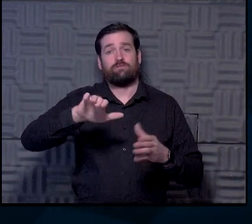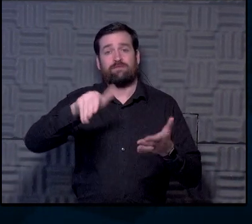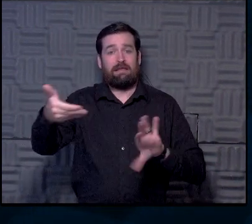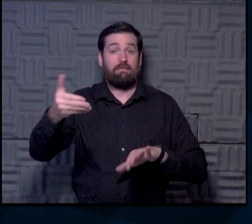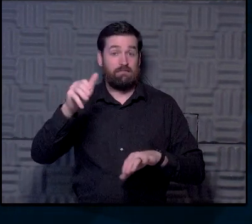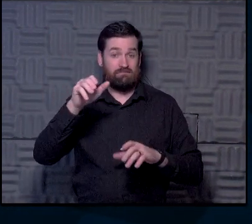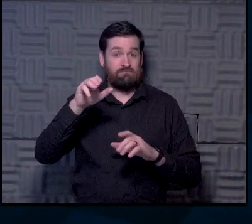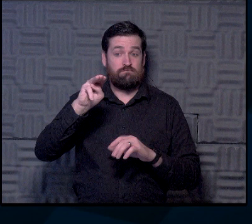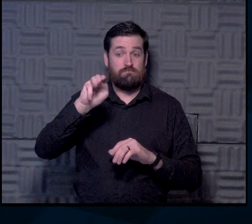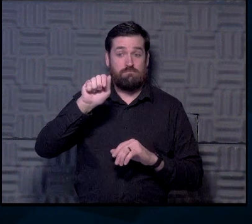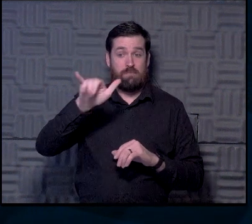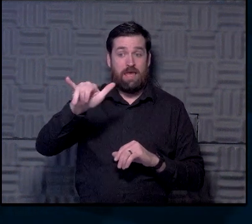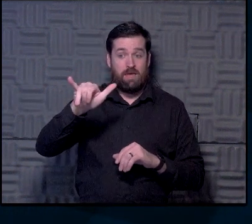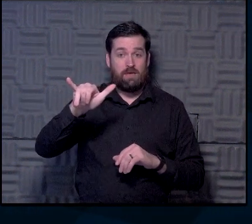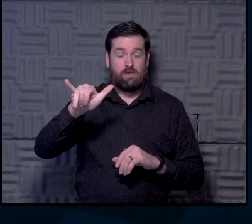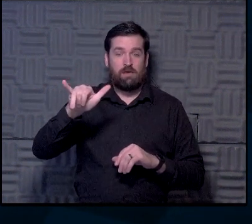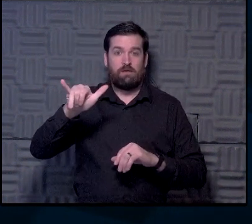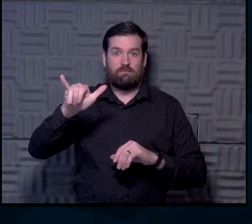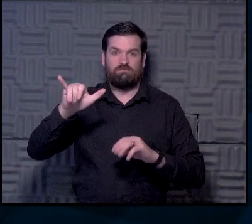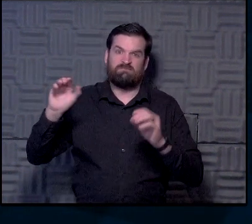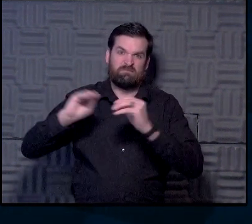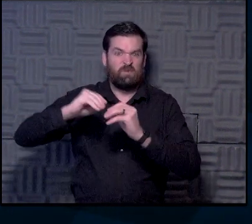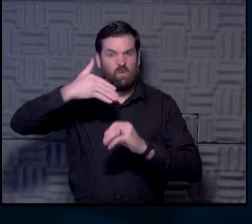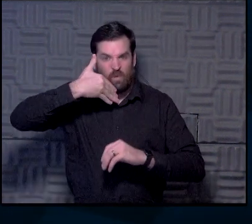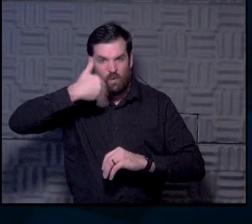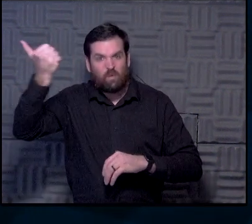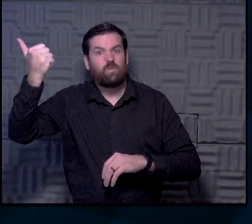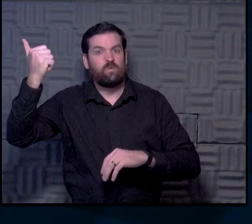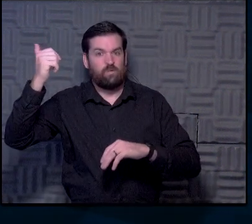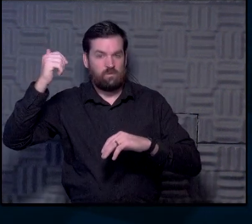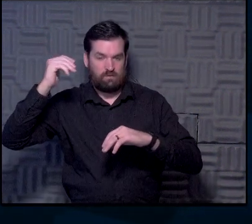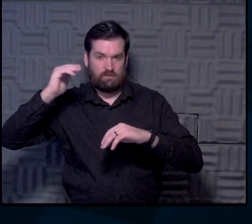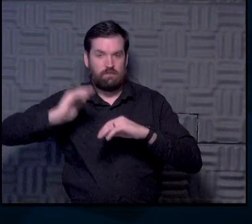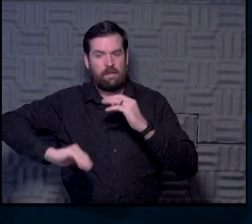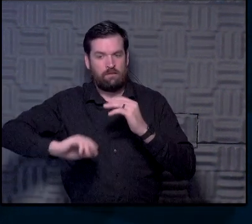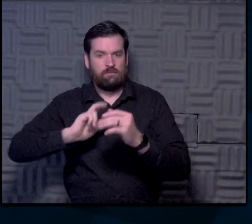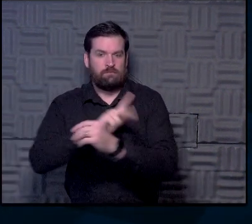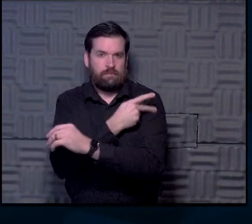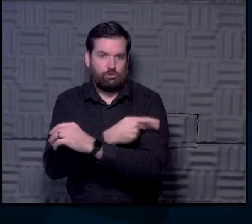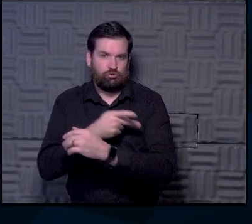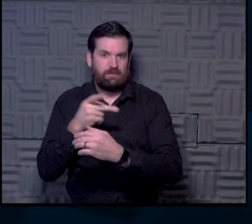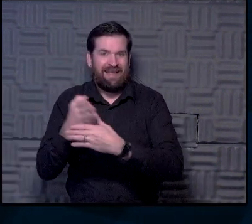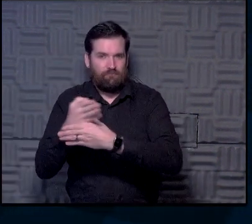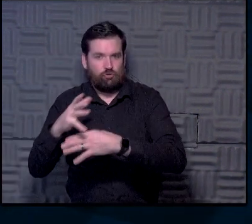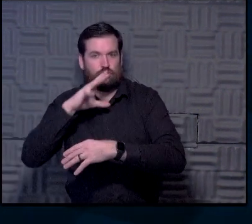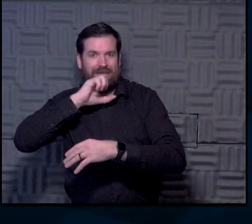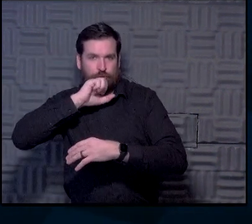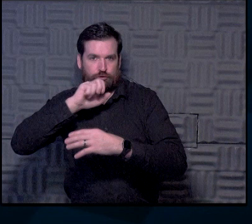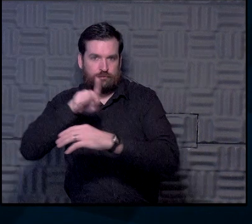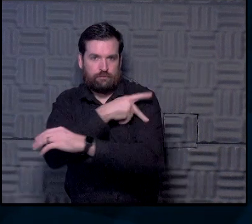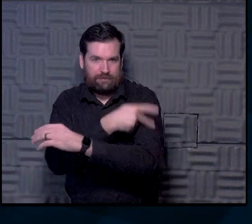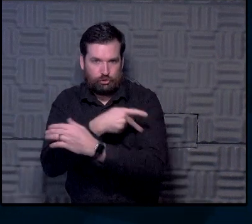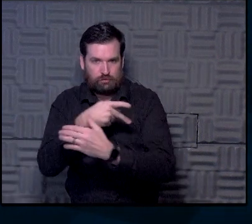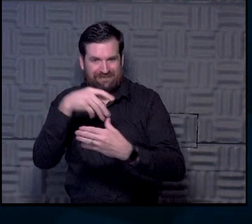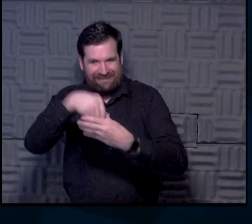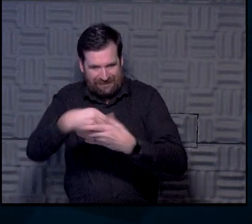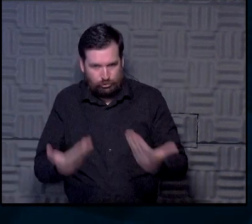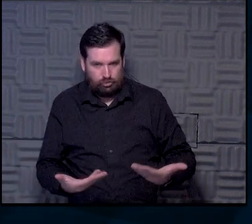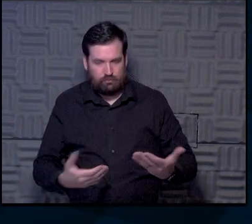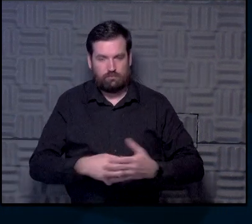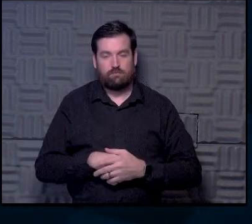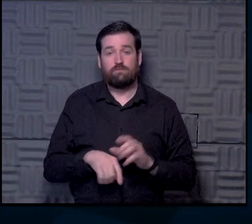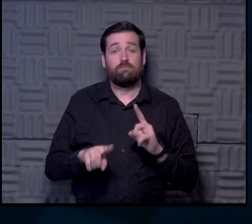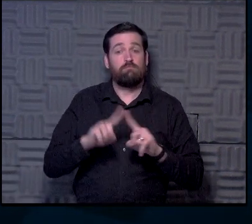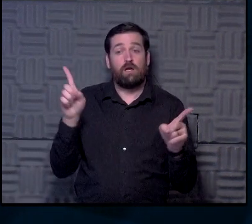May, was dramatically older than the average age of the patient in the hospital. But as time has gone on,